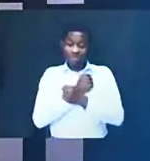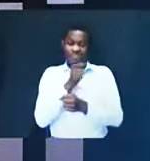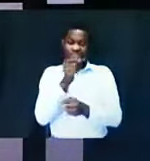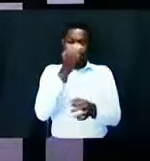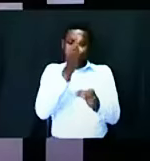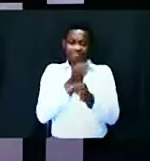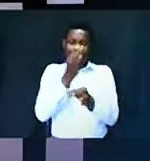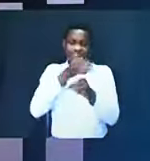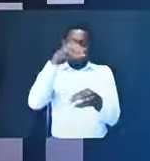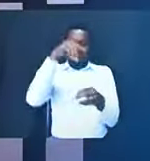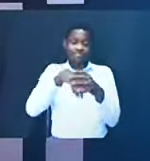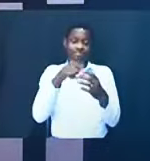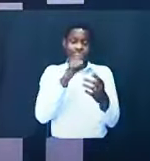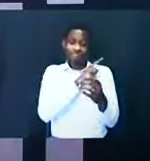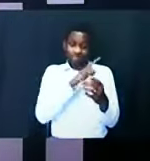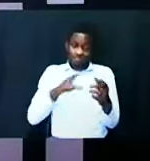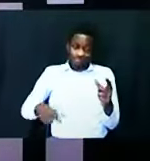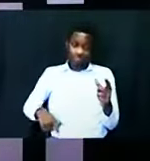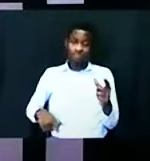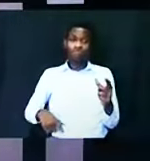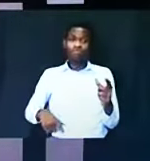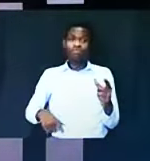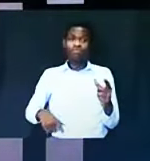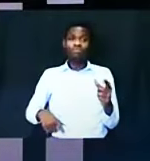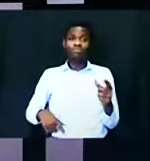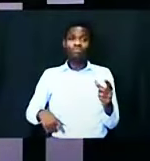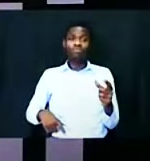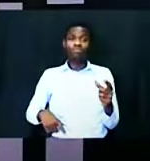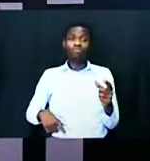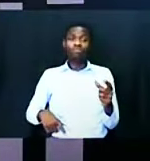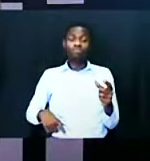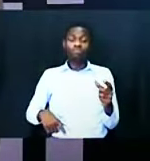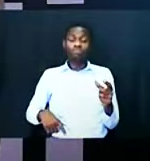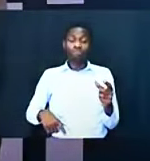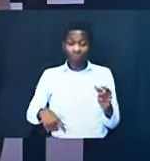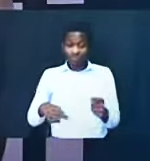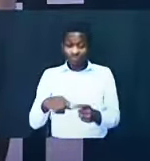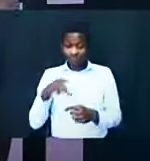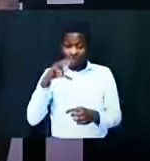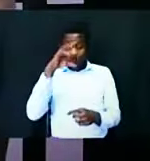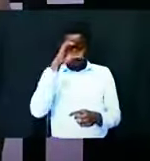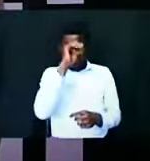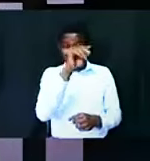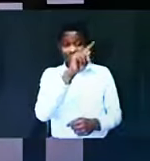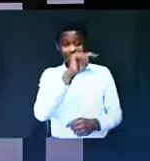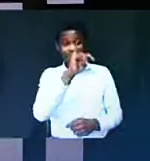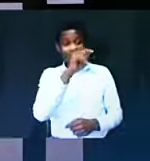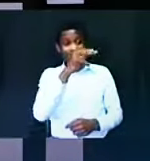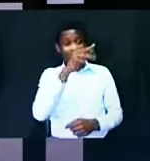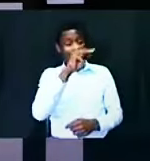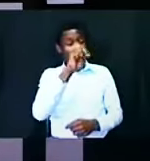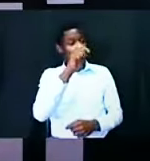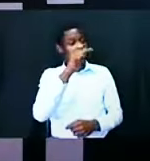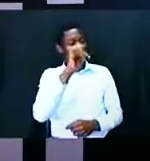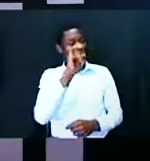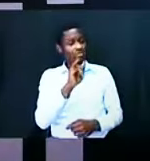Now listen to this part. He will remind you of my way of life in Christ